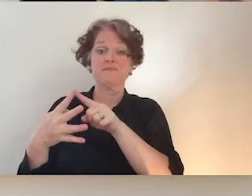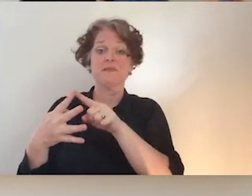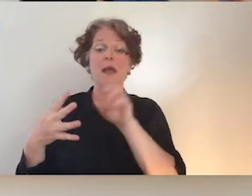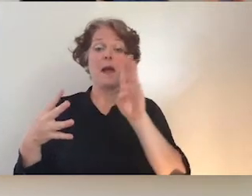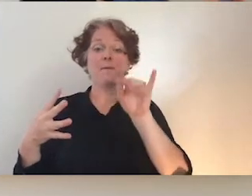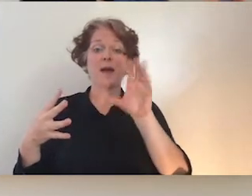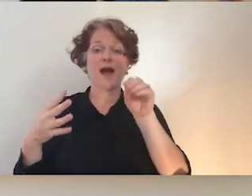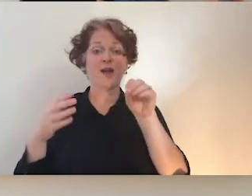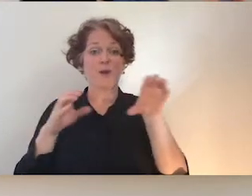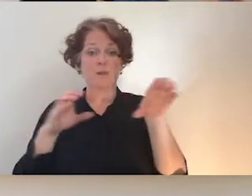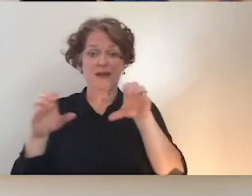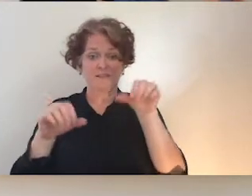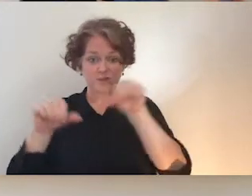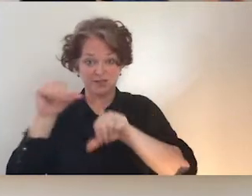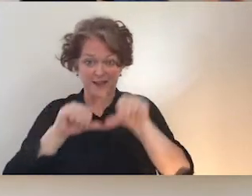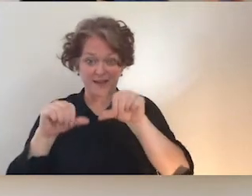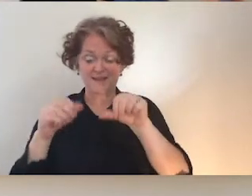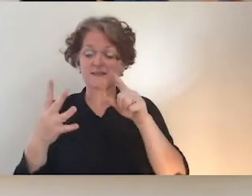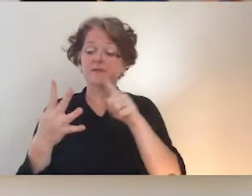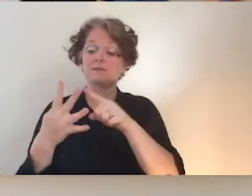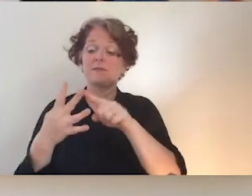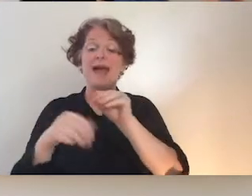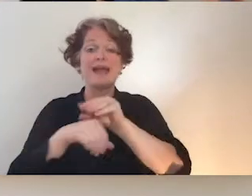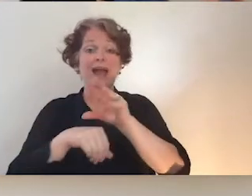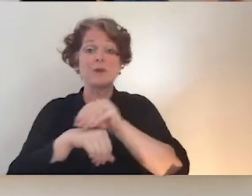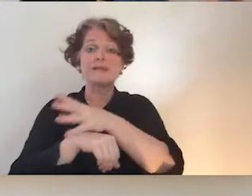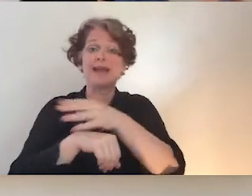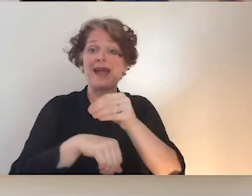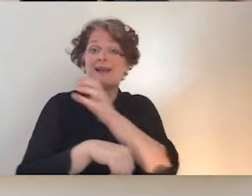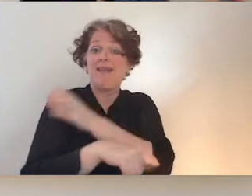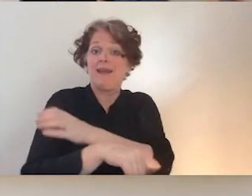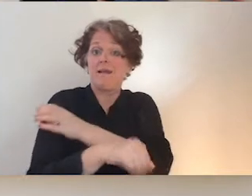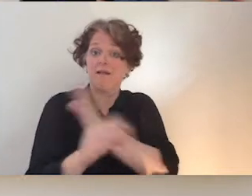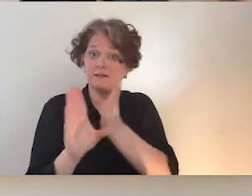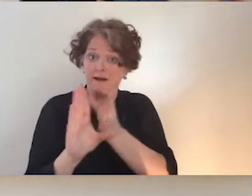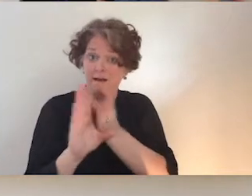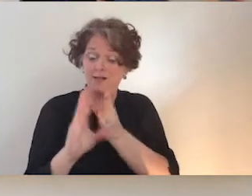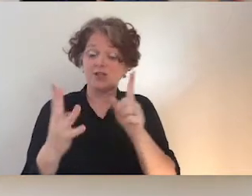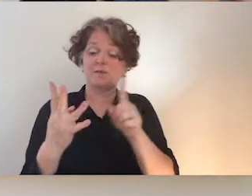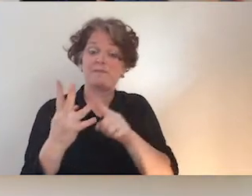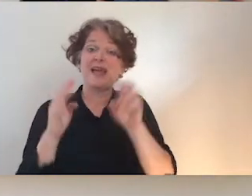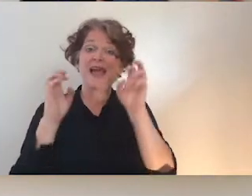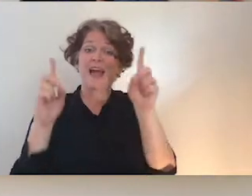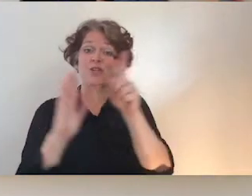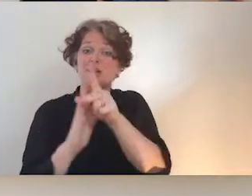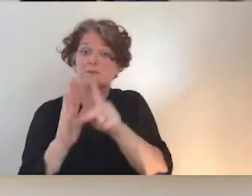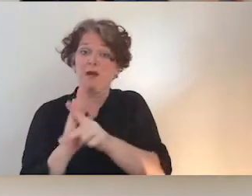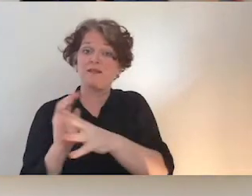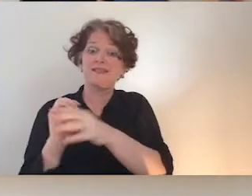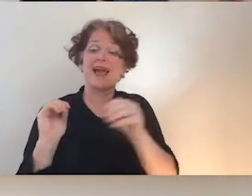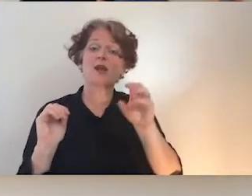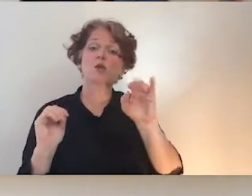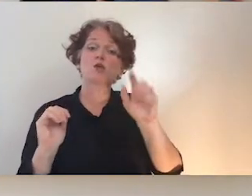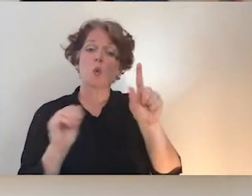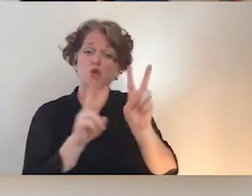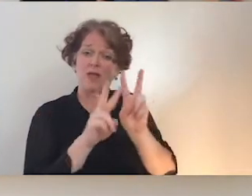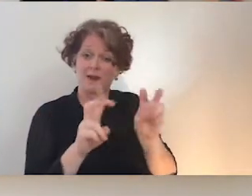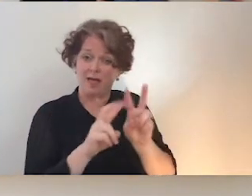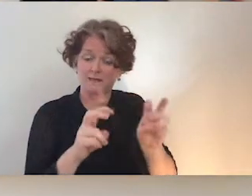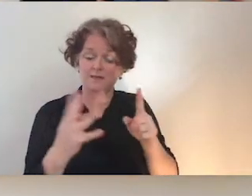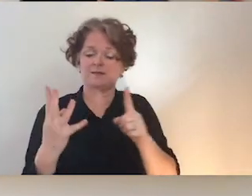who are graduating from TC's departments of Biobehavioral Sciences, Counseling and Clinical